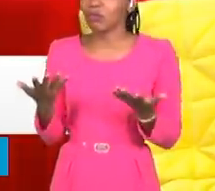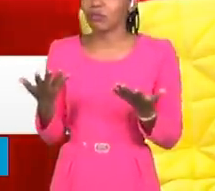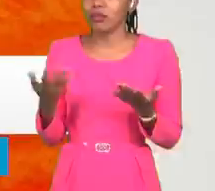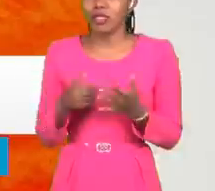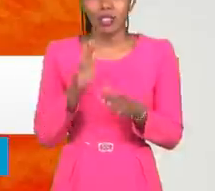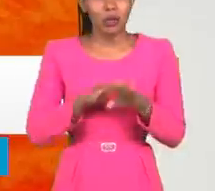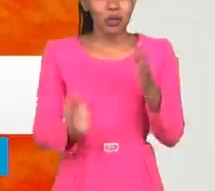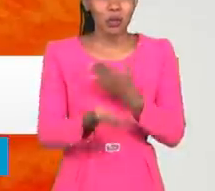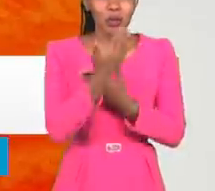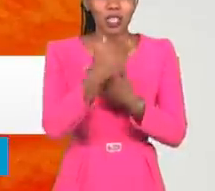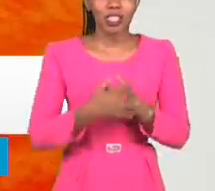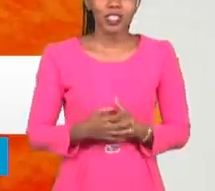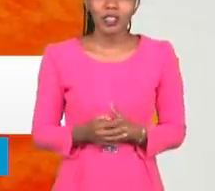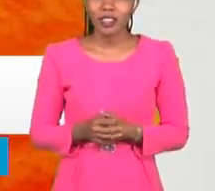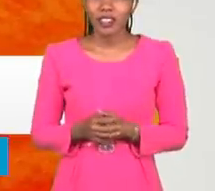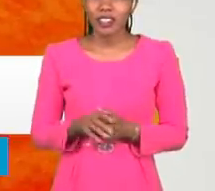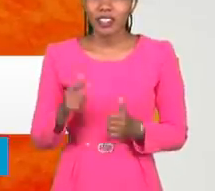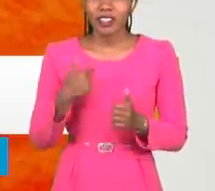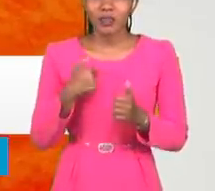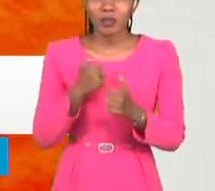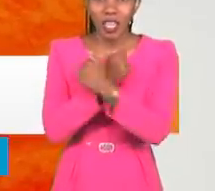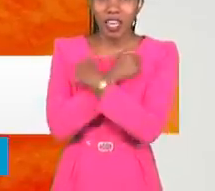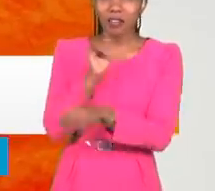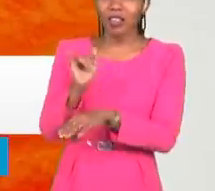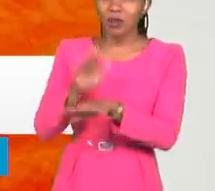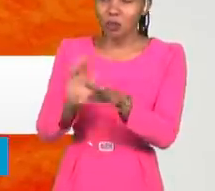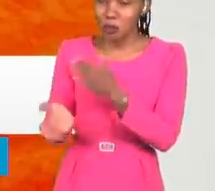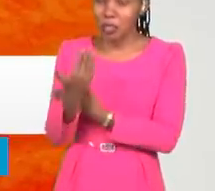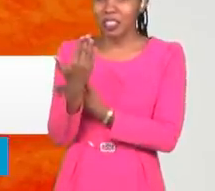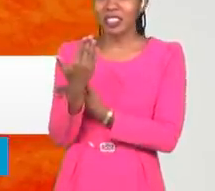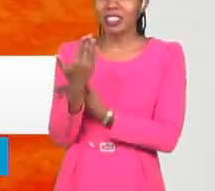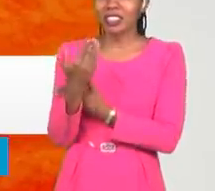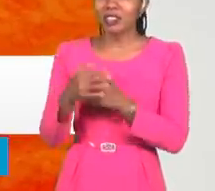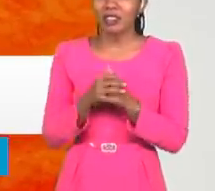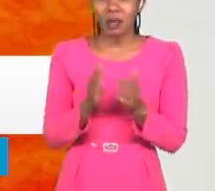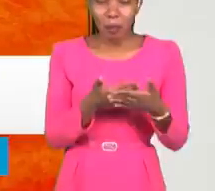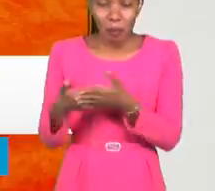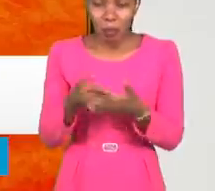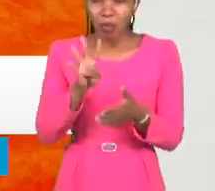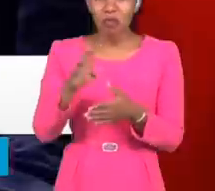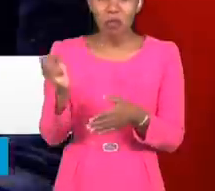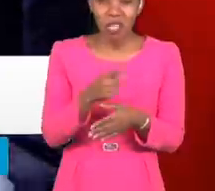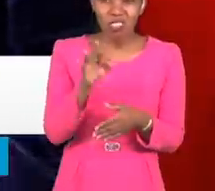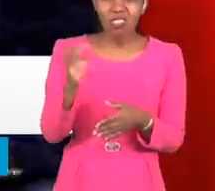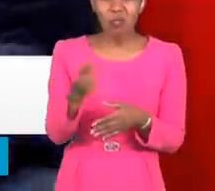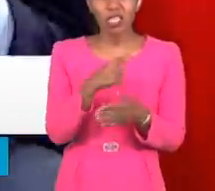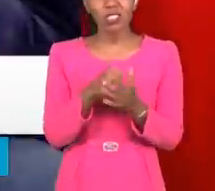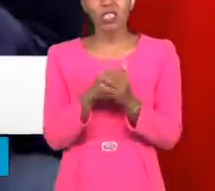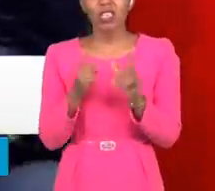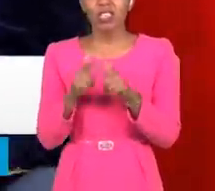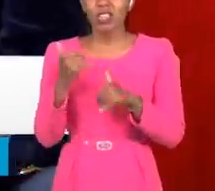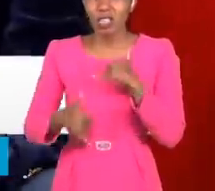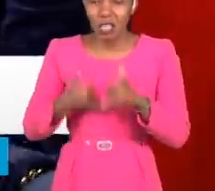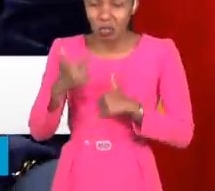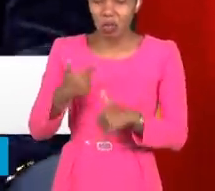good morning. I love the caption. Good morning. Captions, the kid is 4 months, 3 months. I'm now enjoying